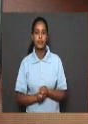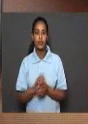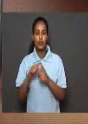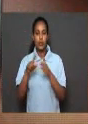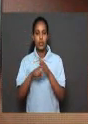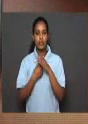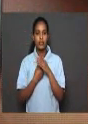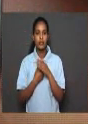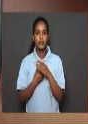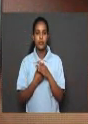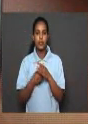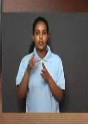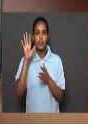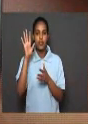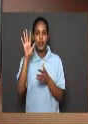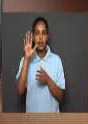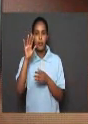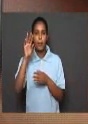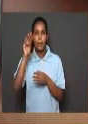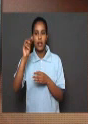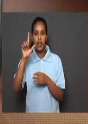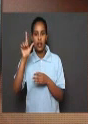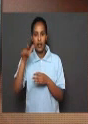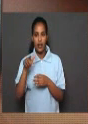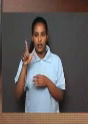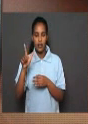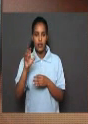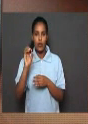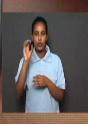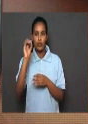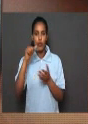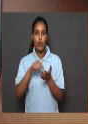To begin, 5 milliliters of